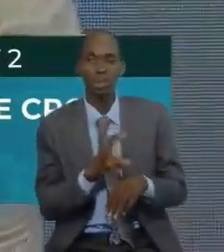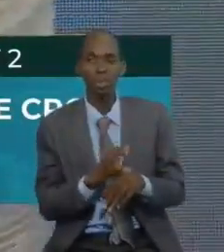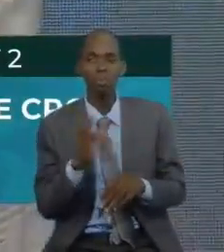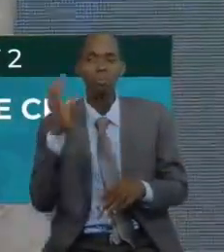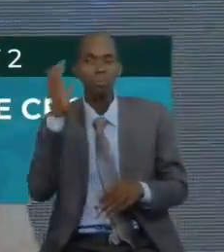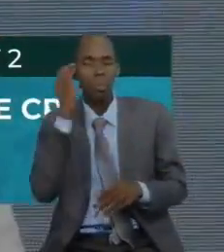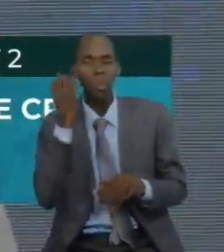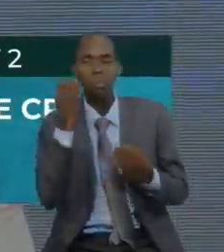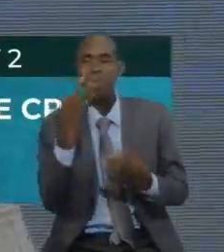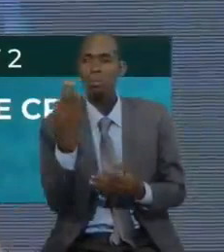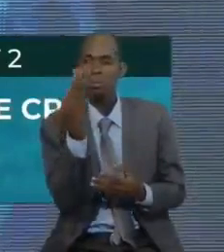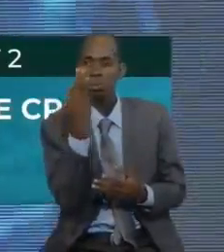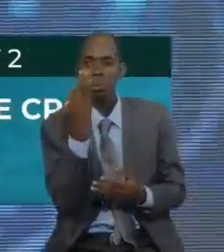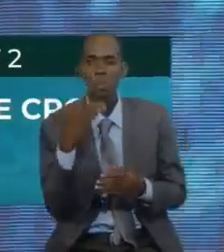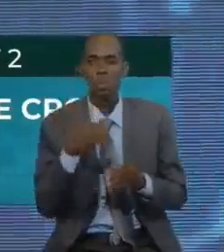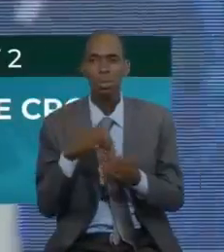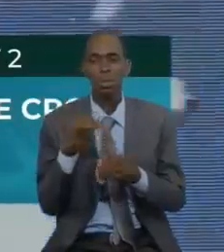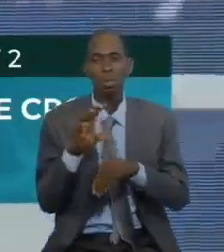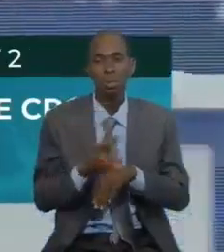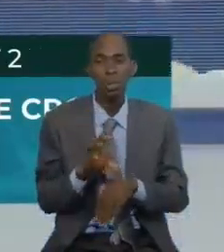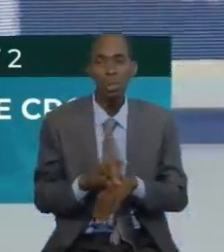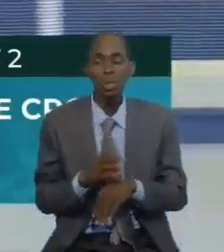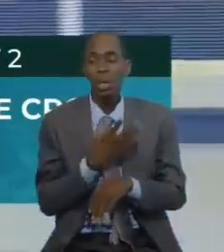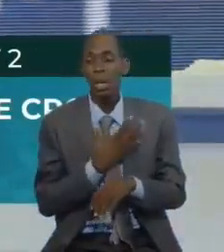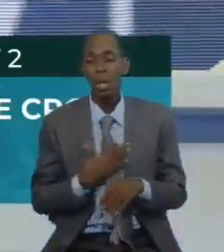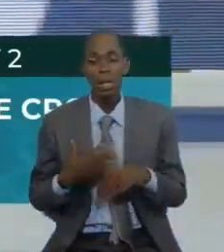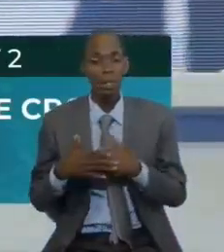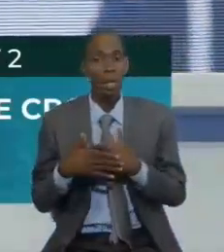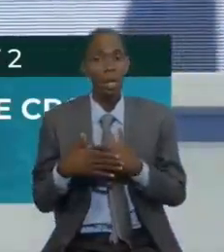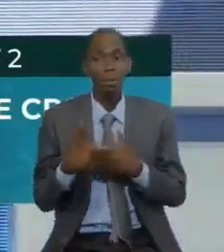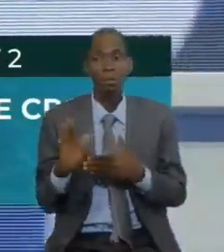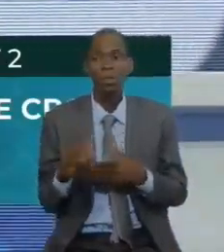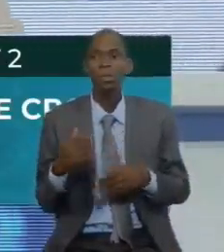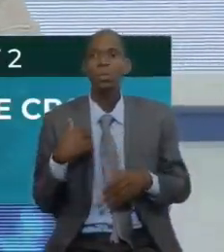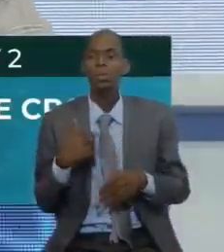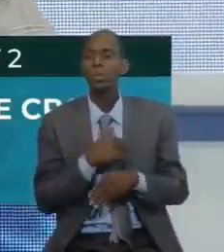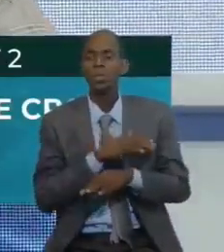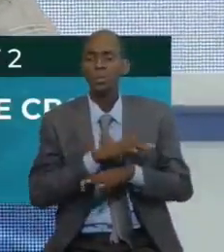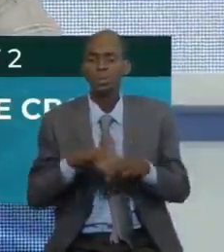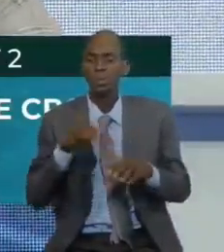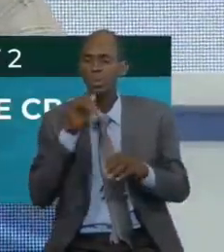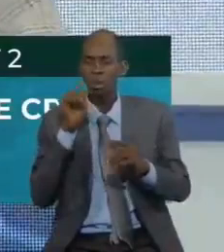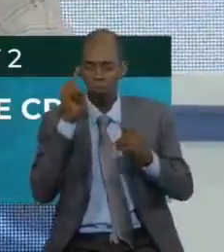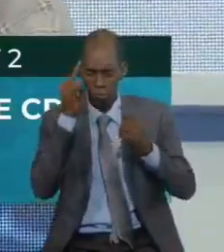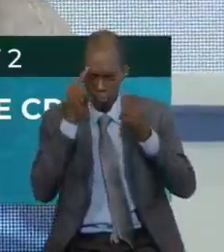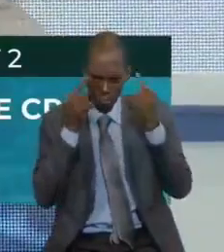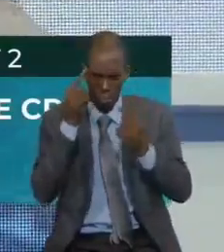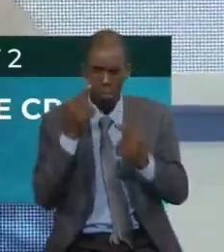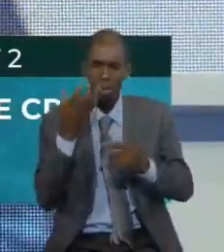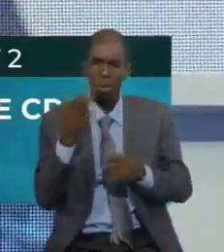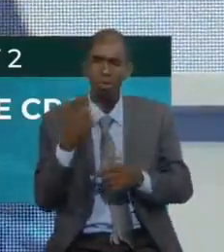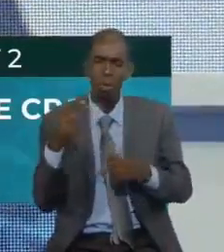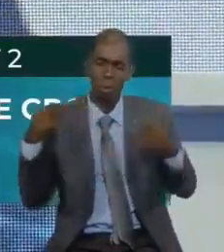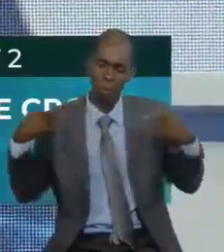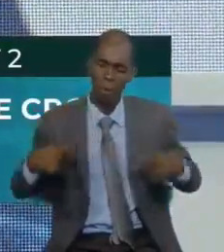sermons in church. And yet we do not consider the pain of Christ at Calvary.